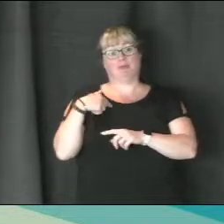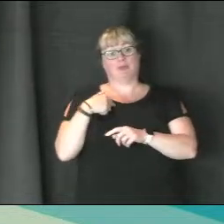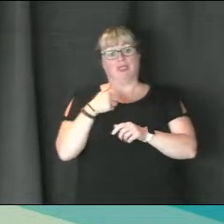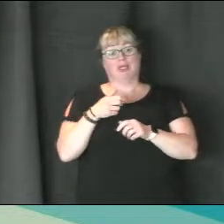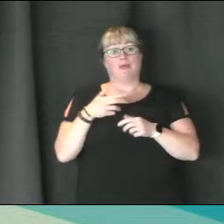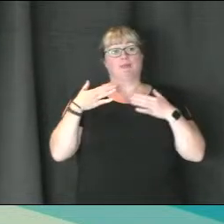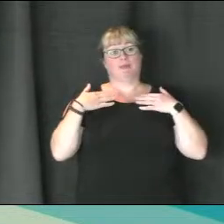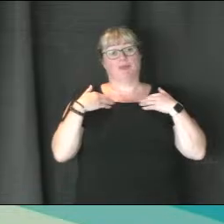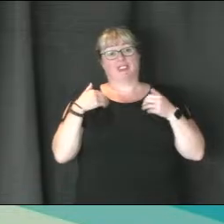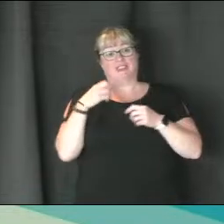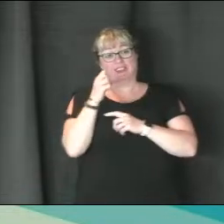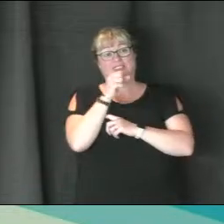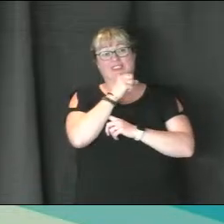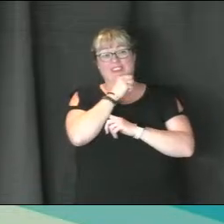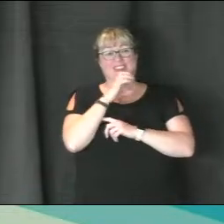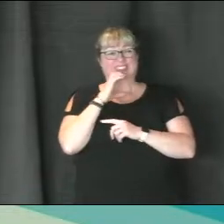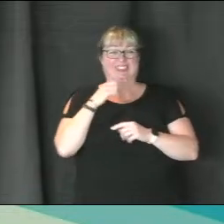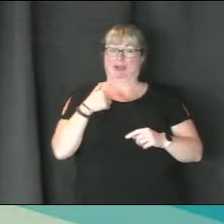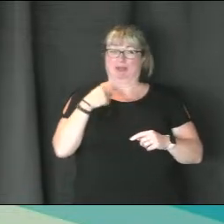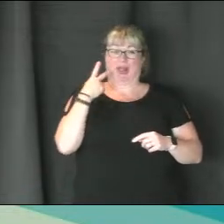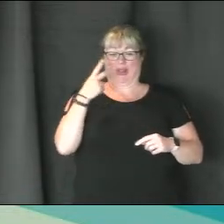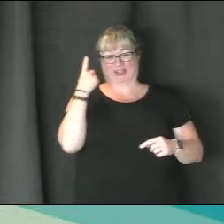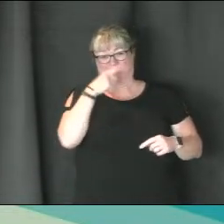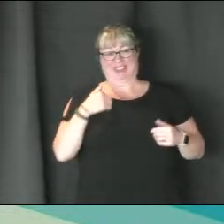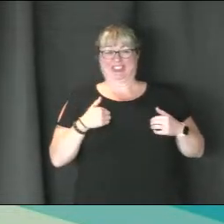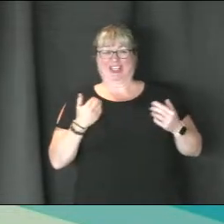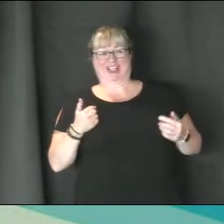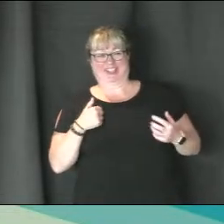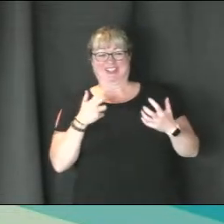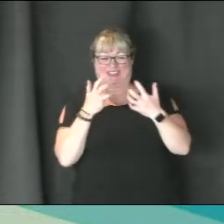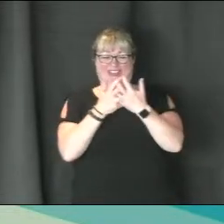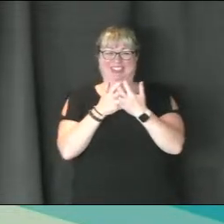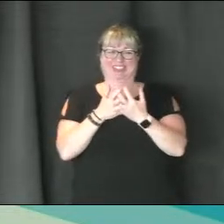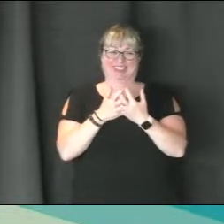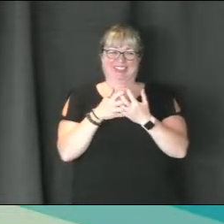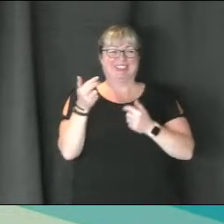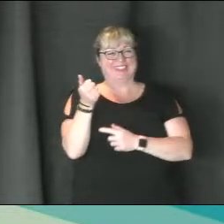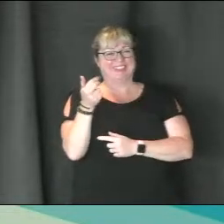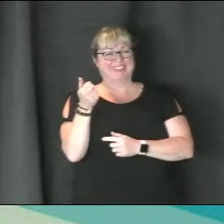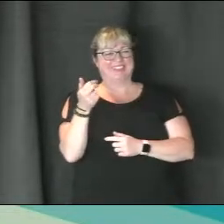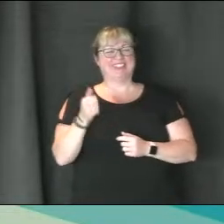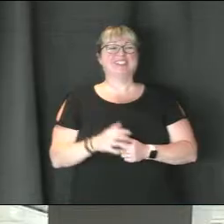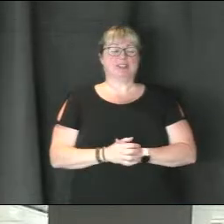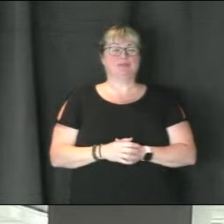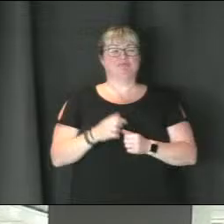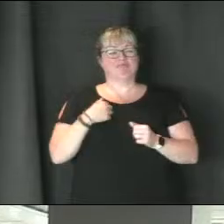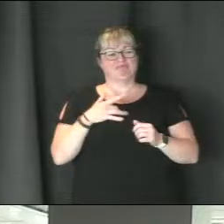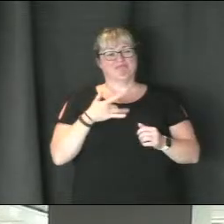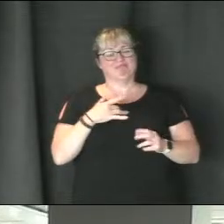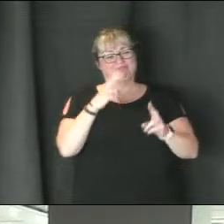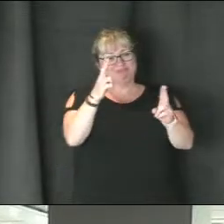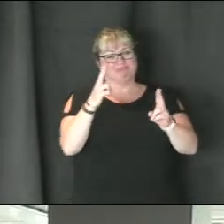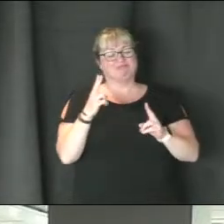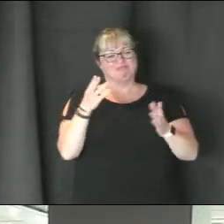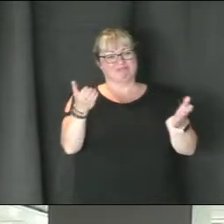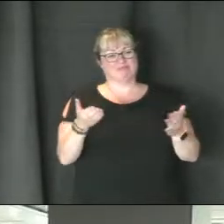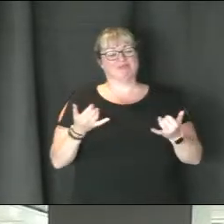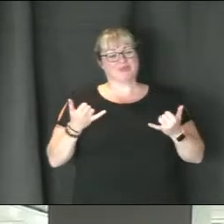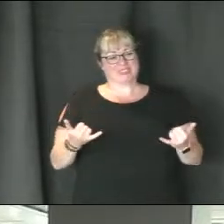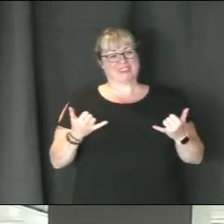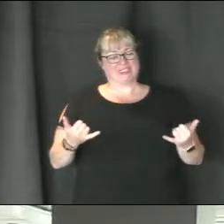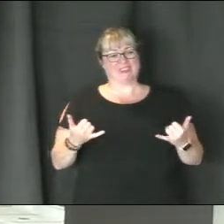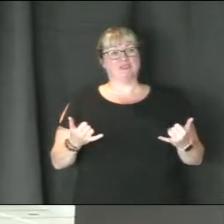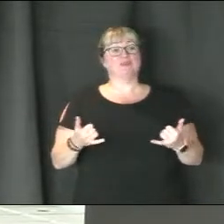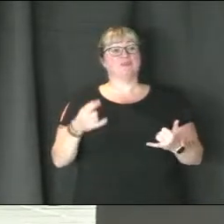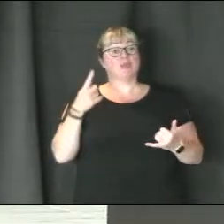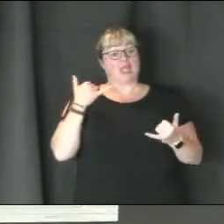may not look the age, I fit the category, so there you go. But I certainly am honored to welcome you all here today